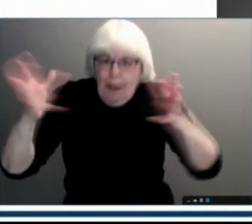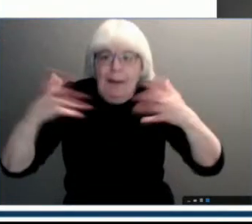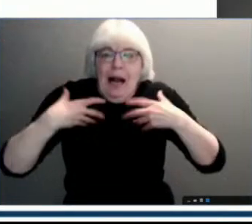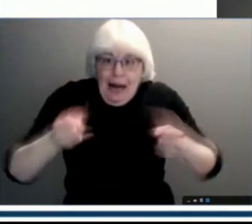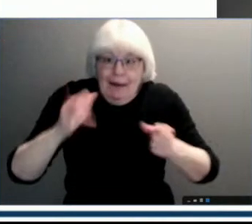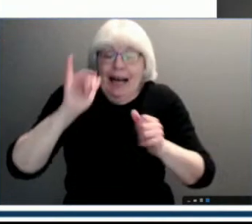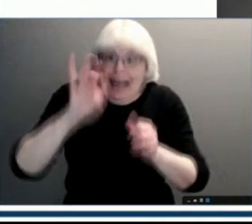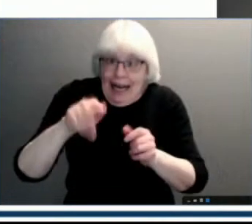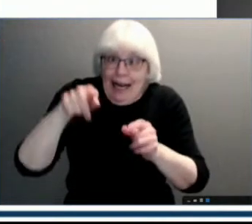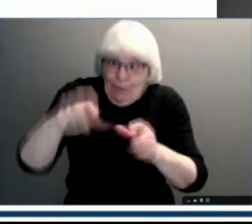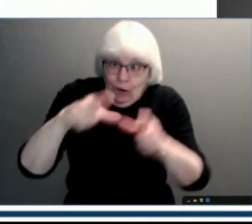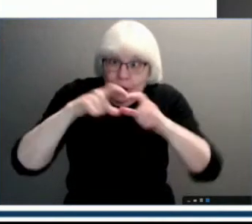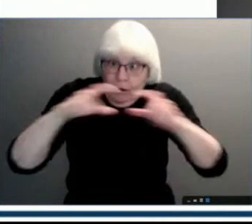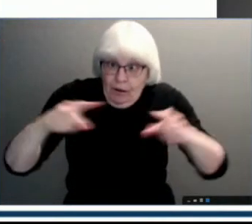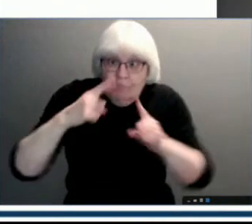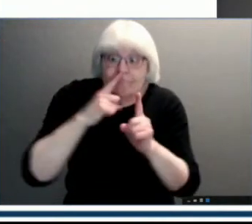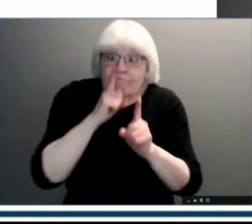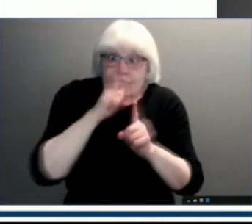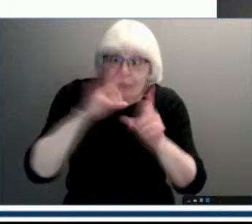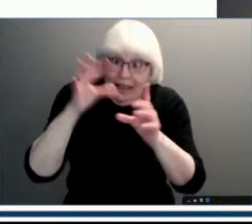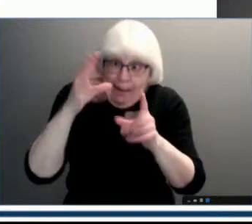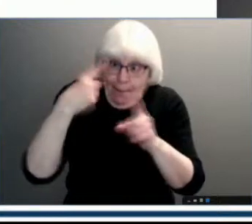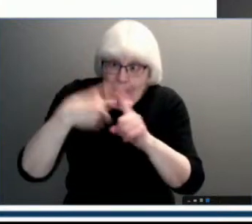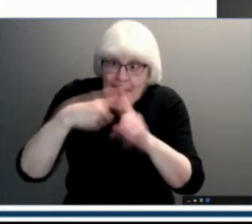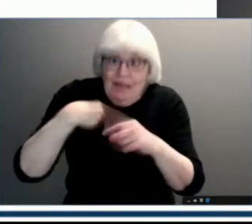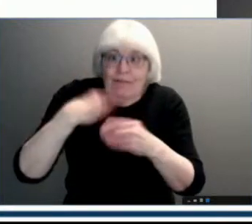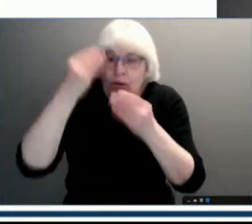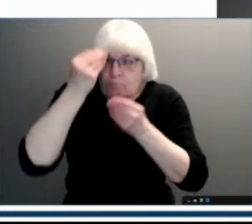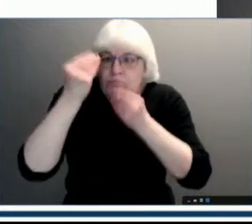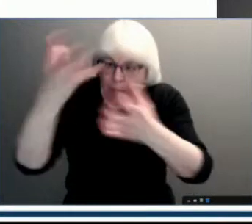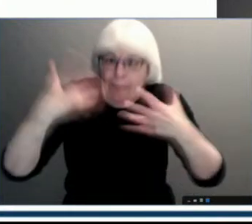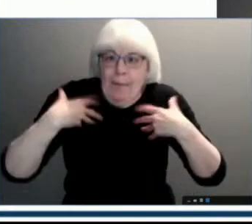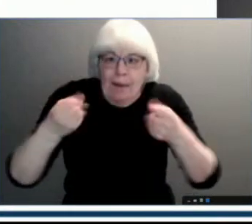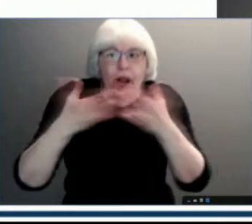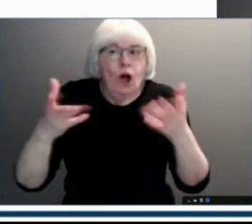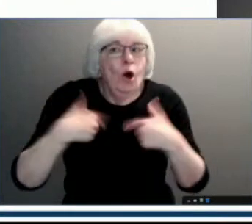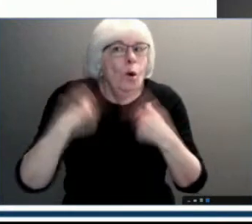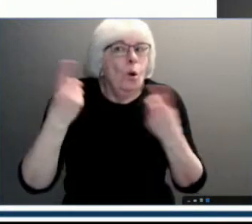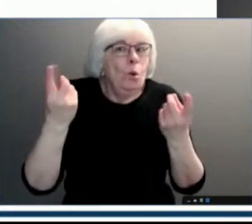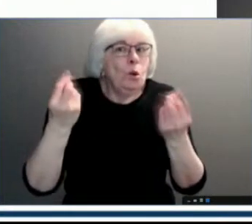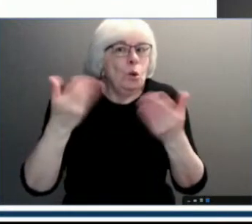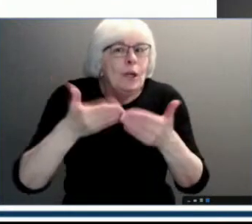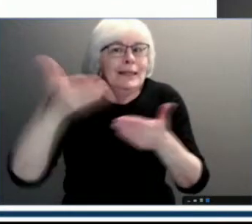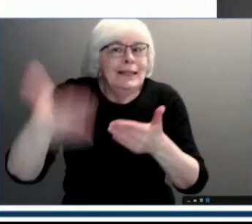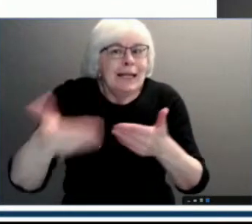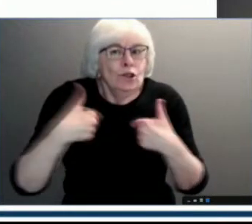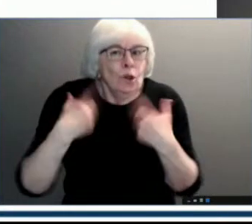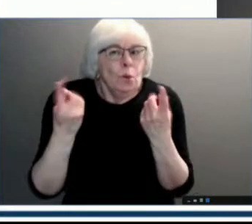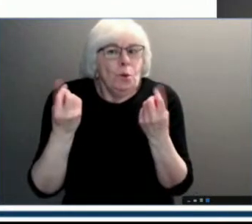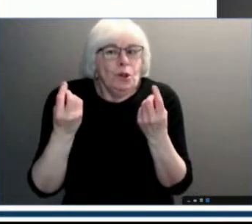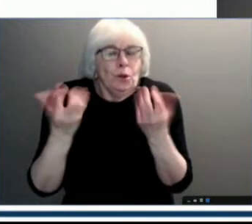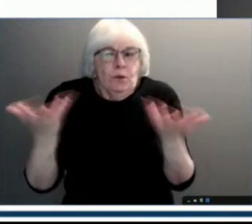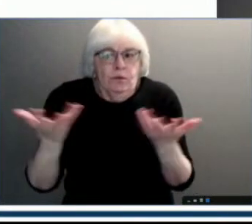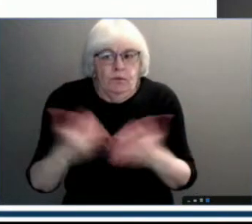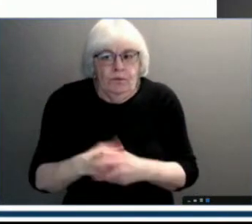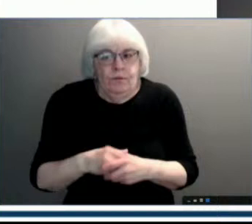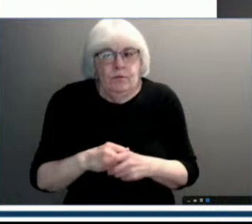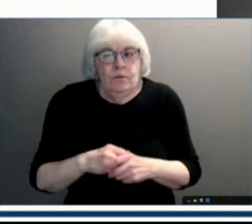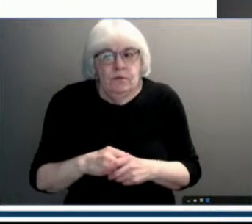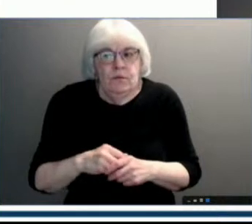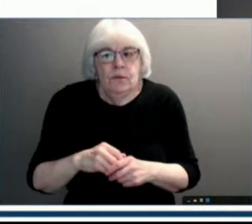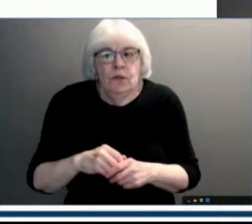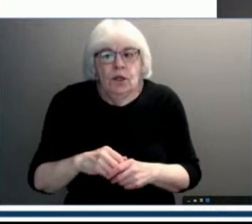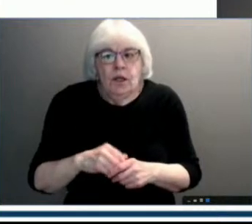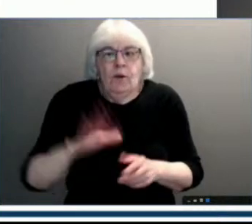the next steps you need to do to manage yourself and your contacts. So simply, you can email your name, date of birth, health